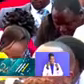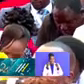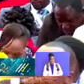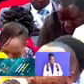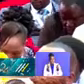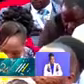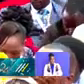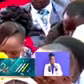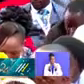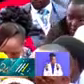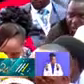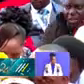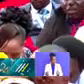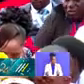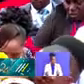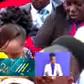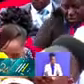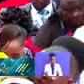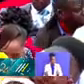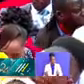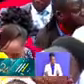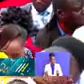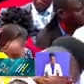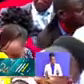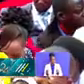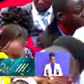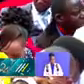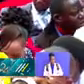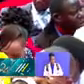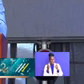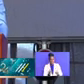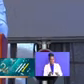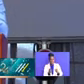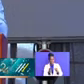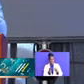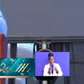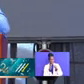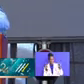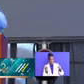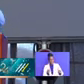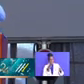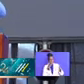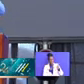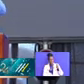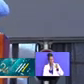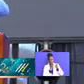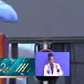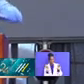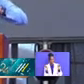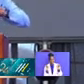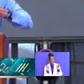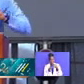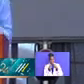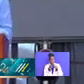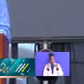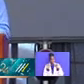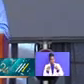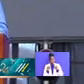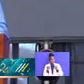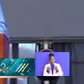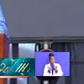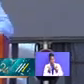evil authors if left un check can cause